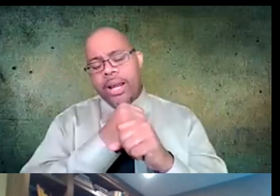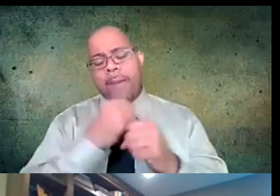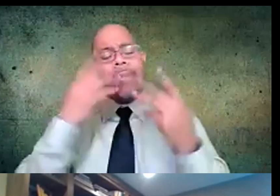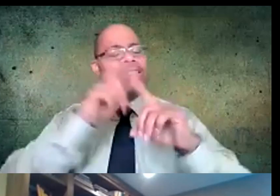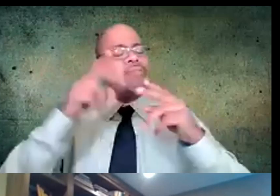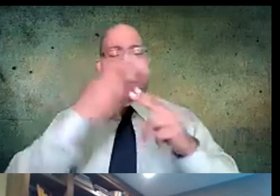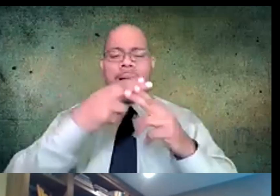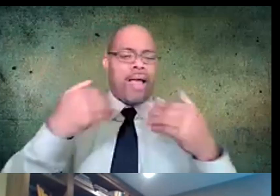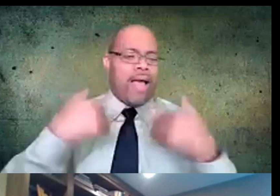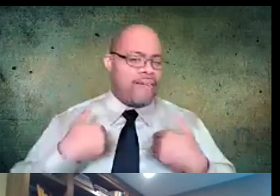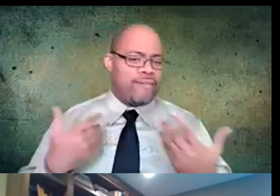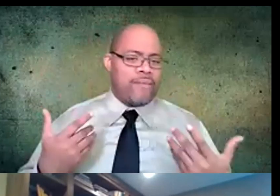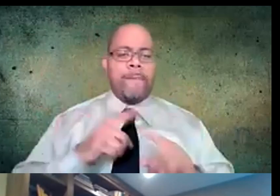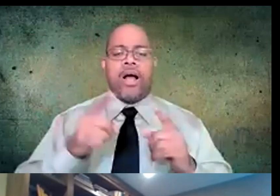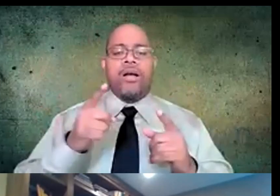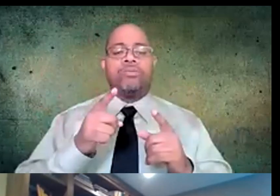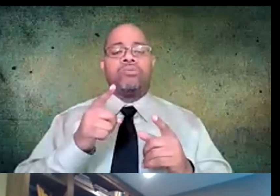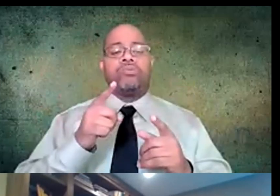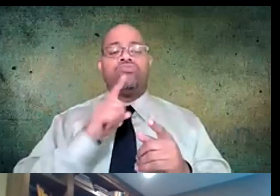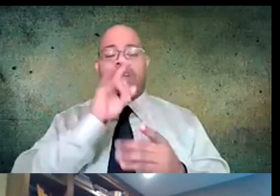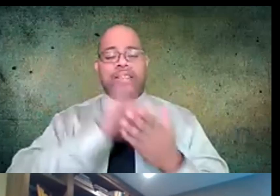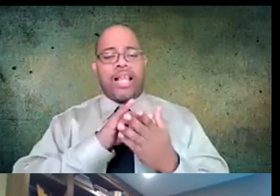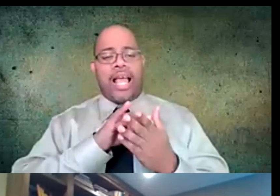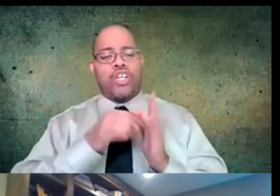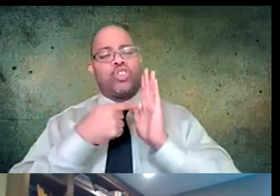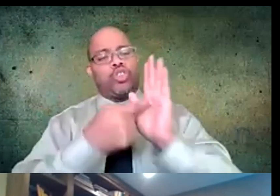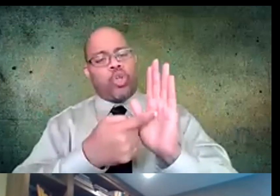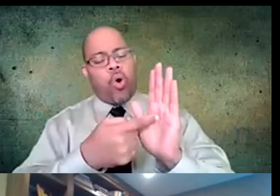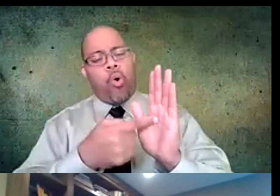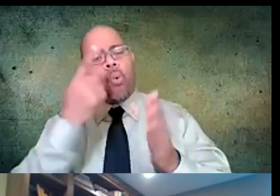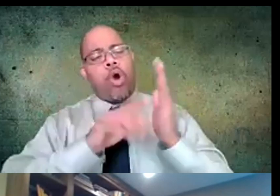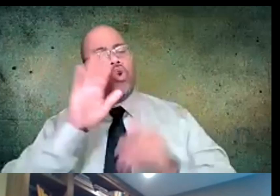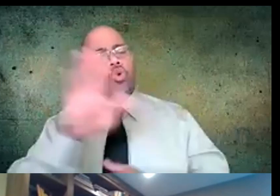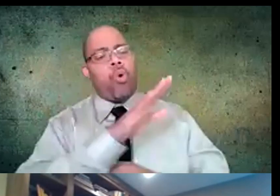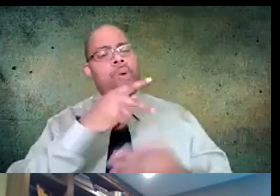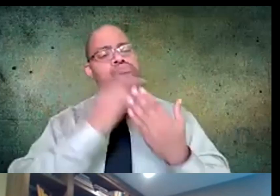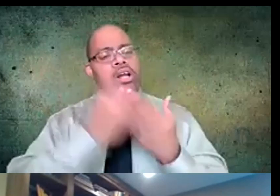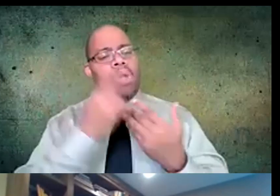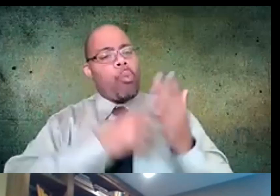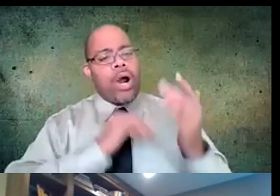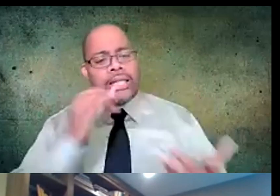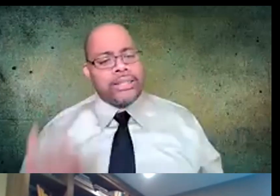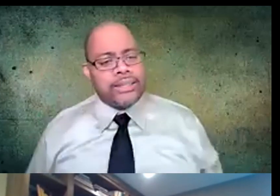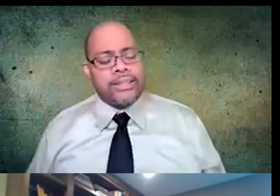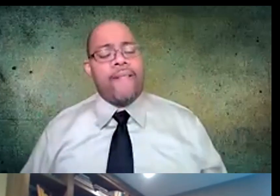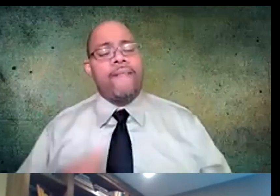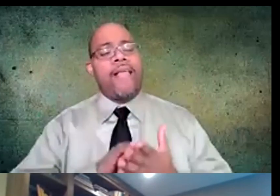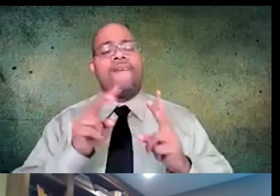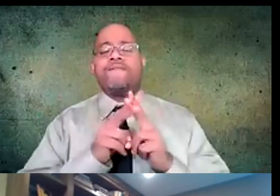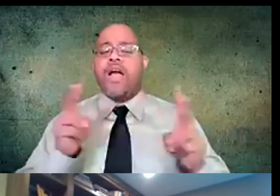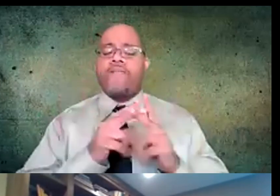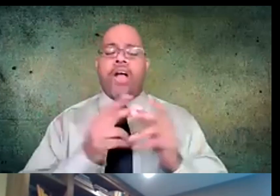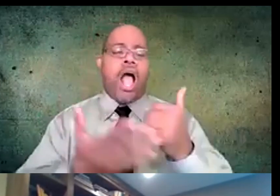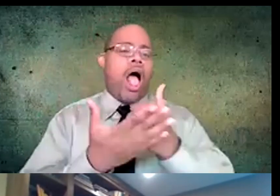for that, but essentially kind of a highlight what your project is, that will be very, very